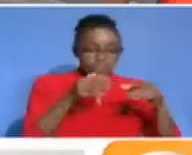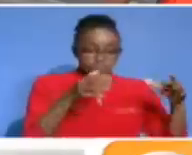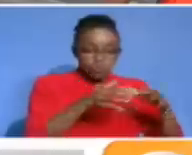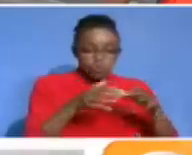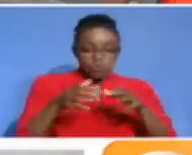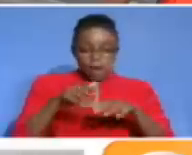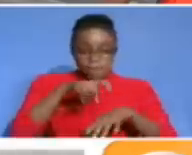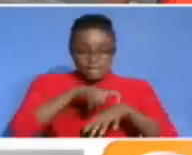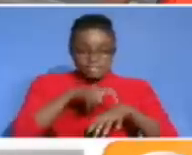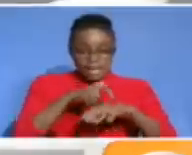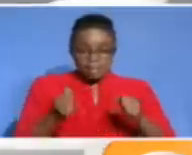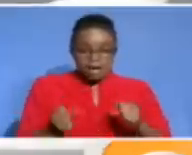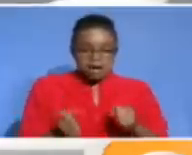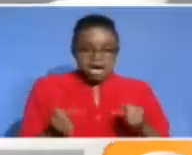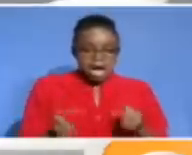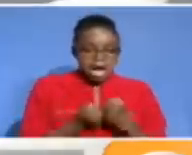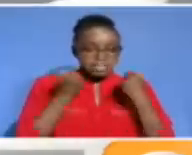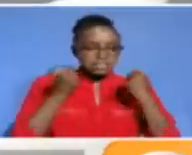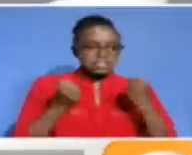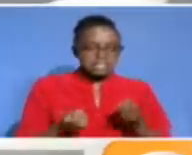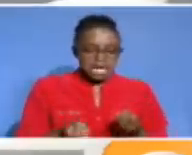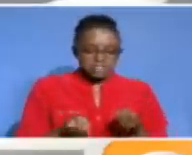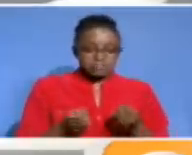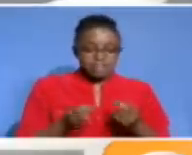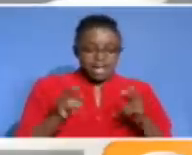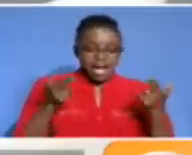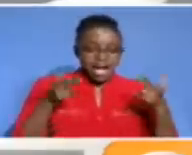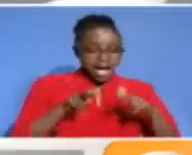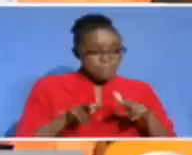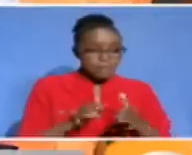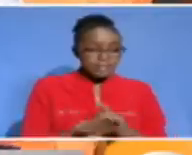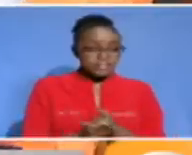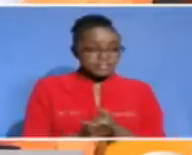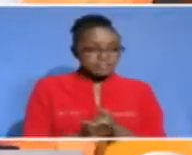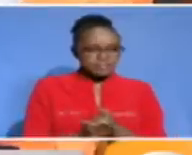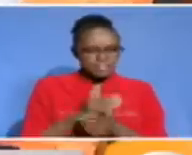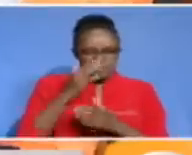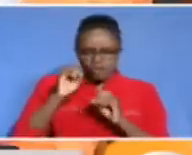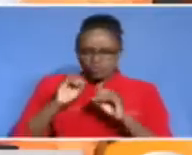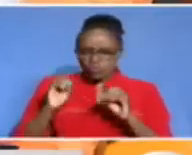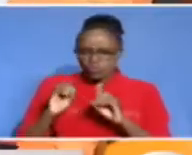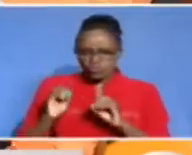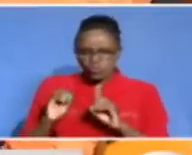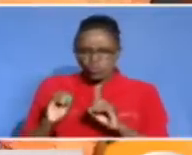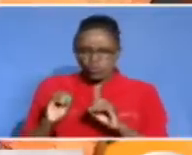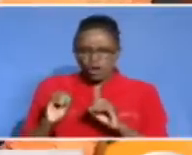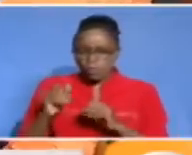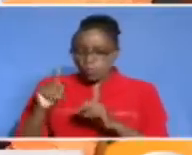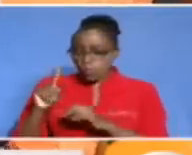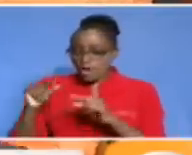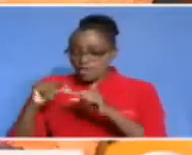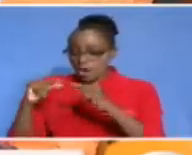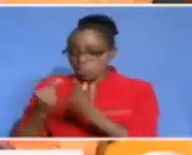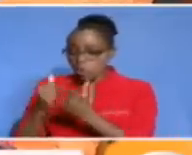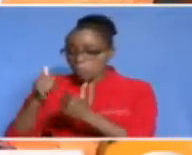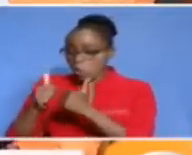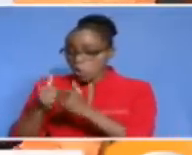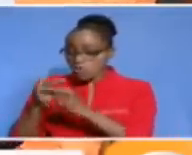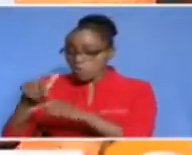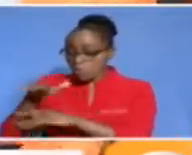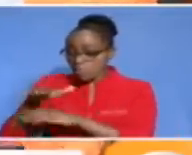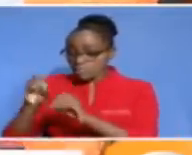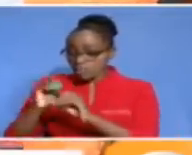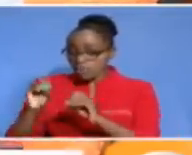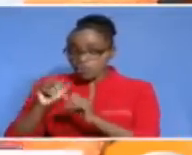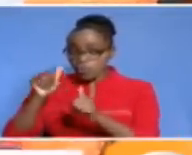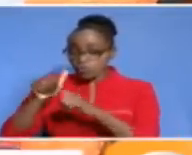ships when disaster struck? Yeah. One thing I noticed yesterday, I don't know about you, SG, is that one group of people who were not on the scene,